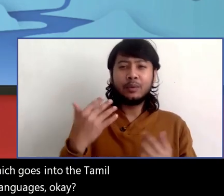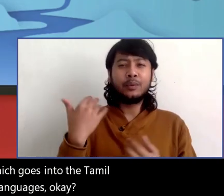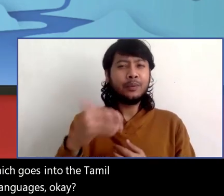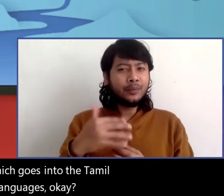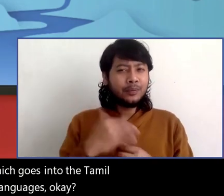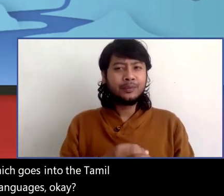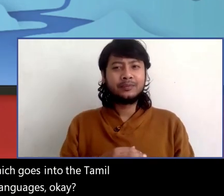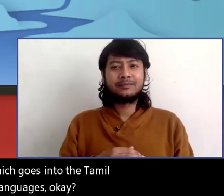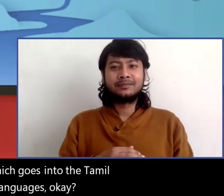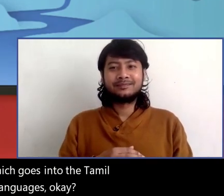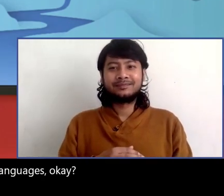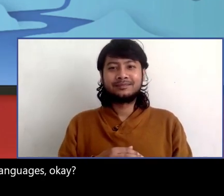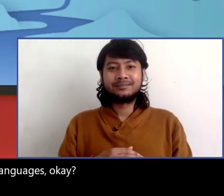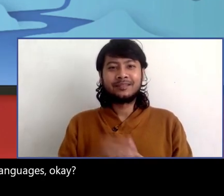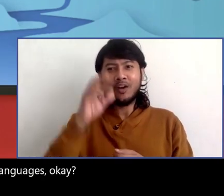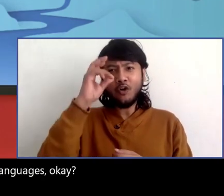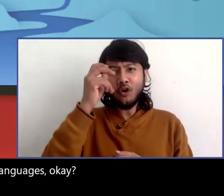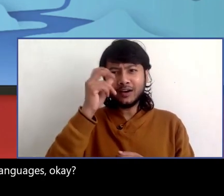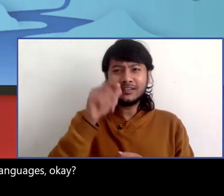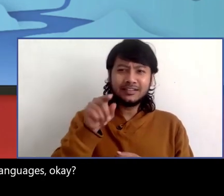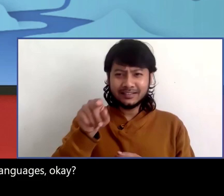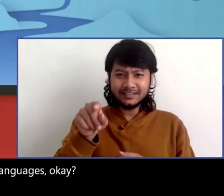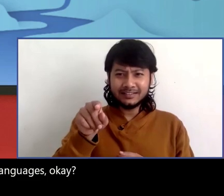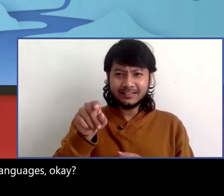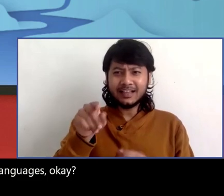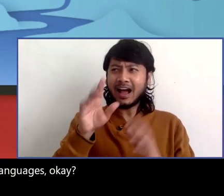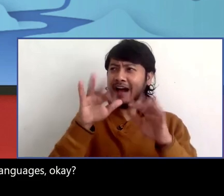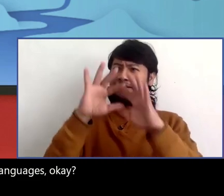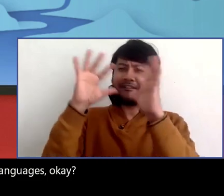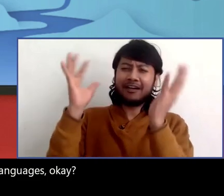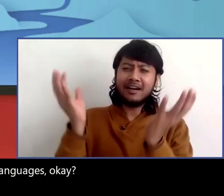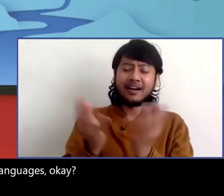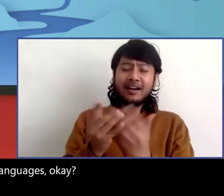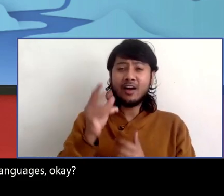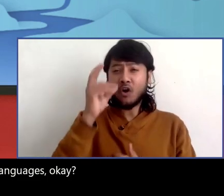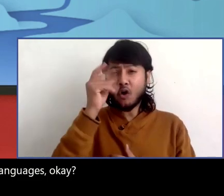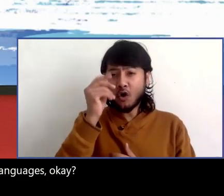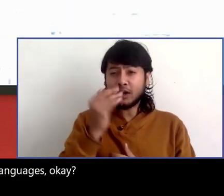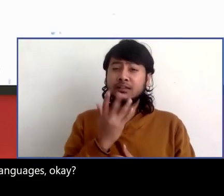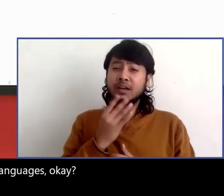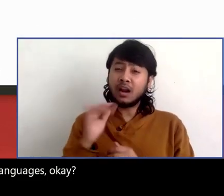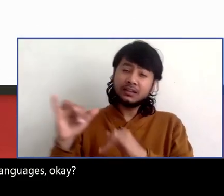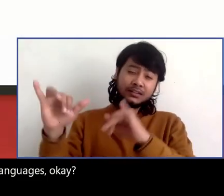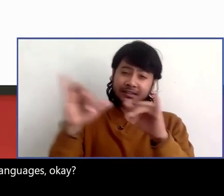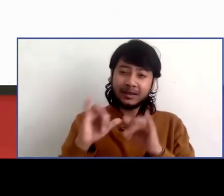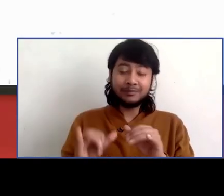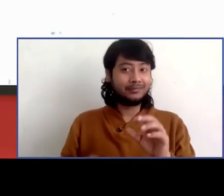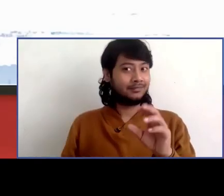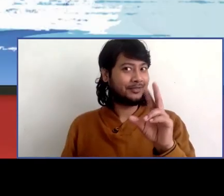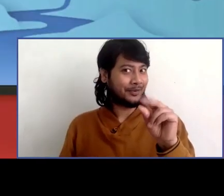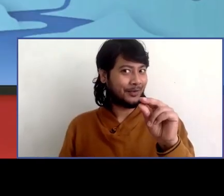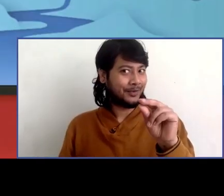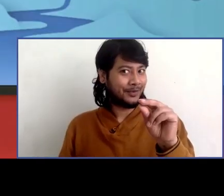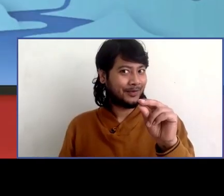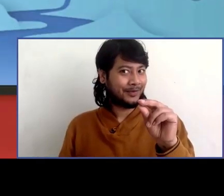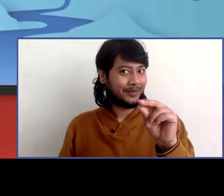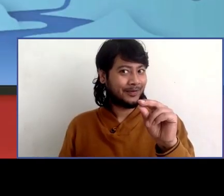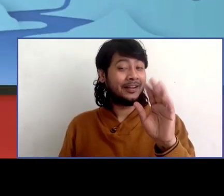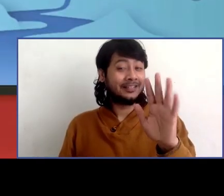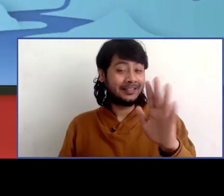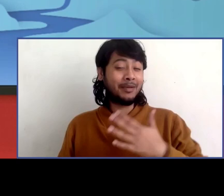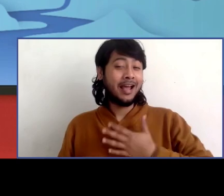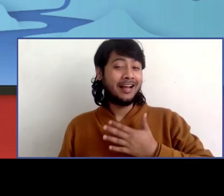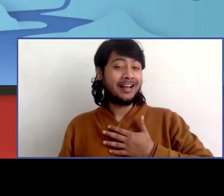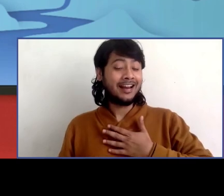oranges orange in color? No. There are a few varieties of orange that are actually green when they